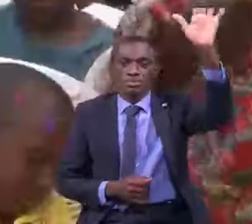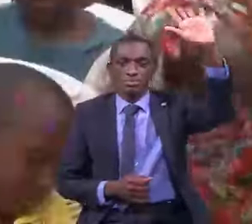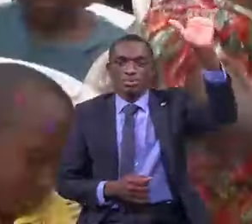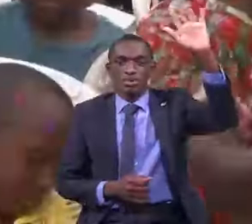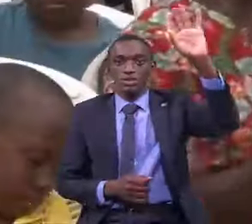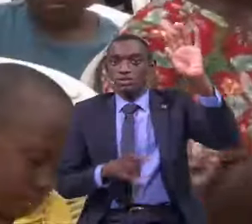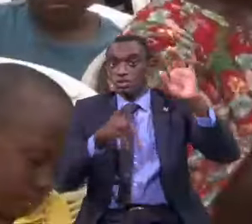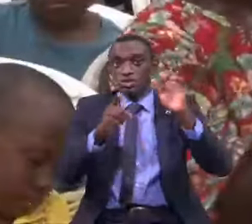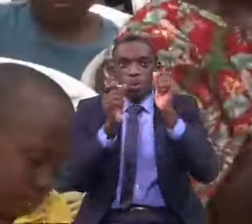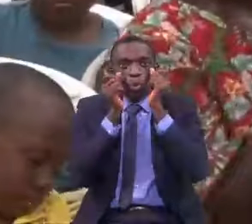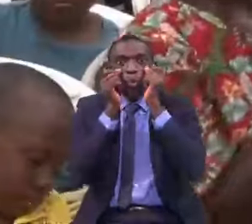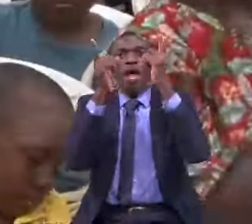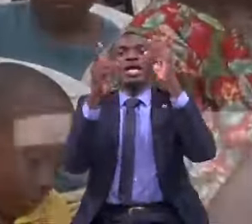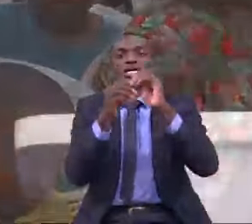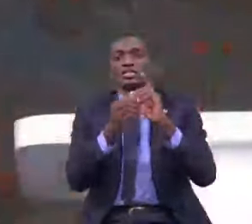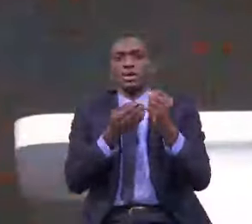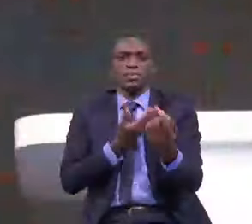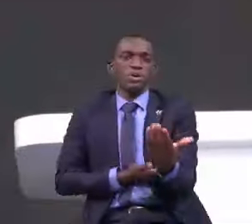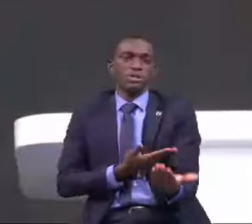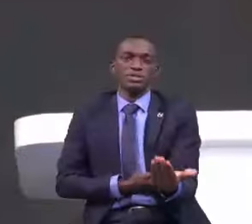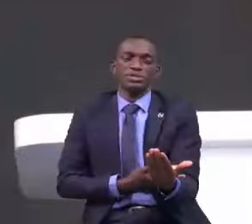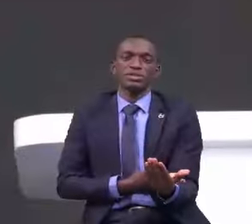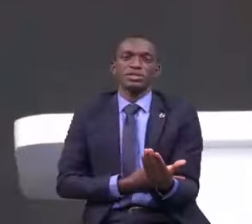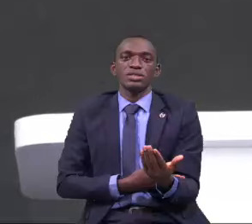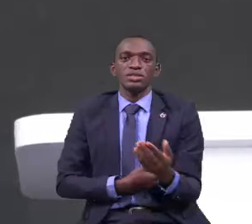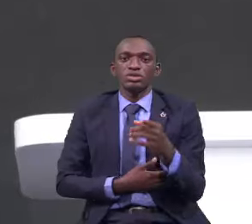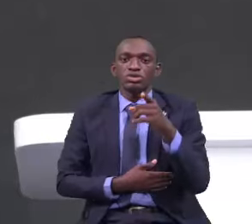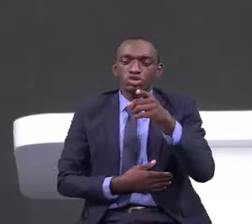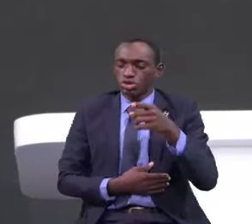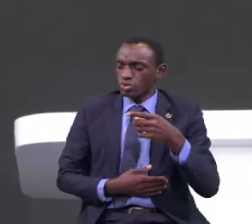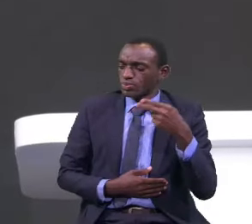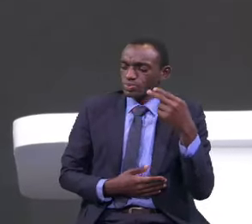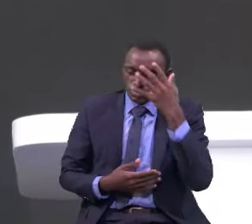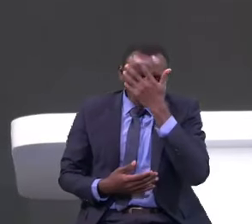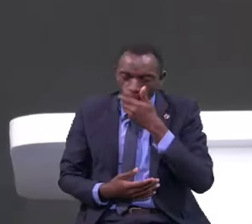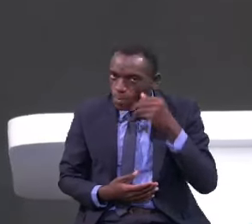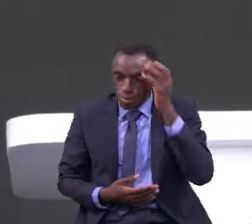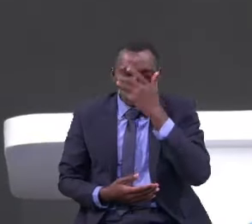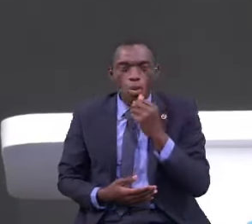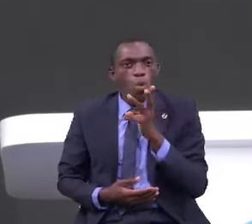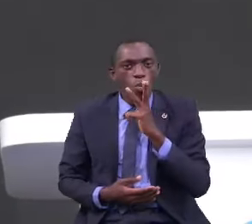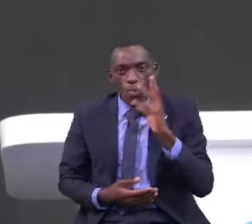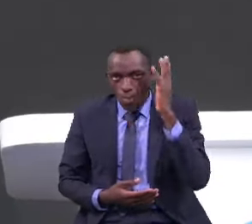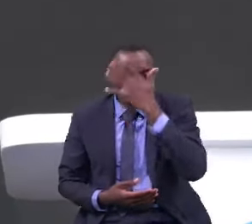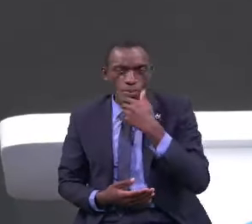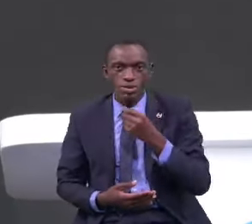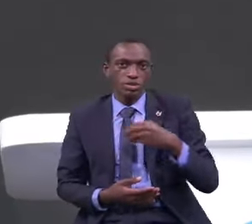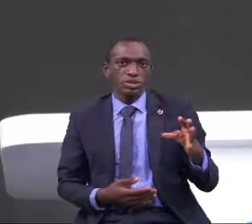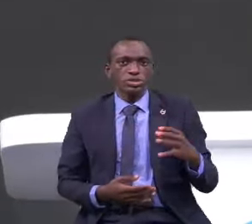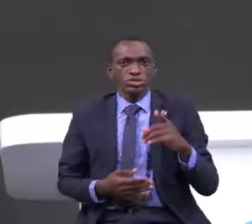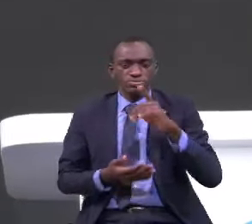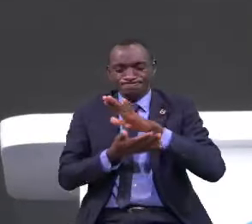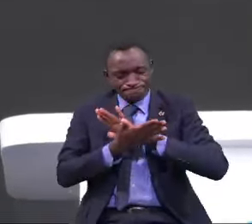You wake up in the morning, brush your face, clean up very